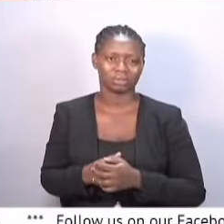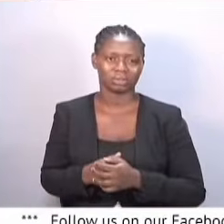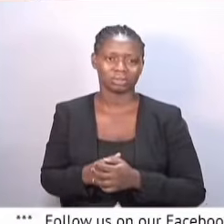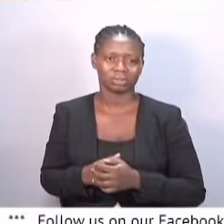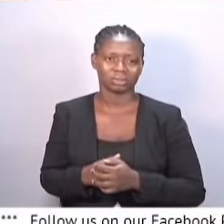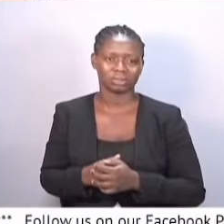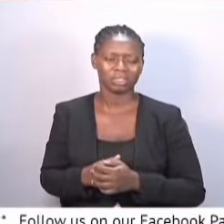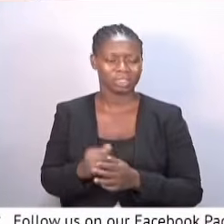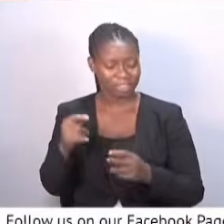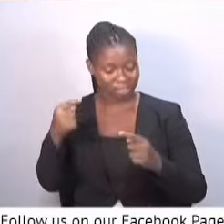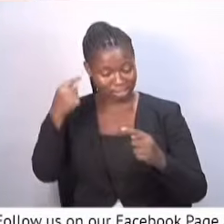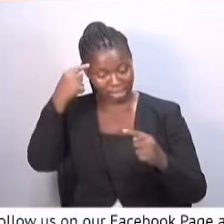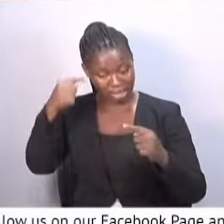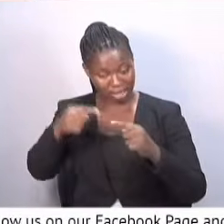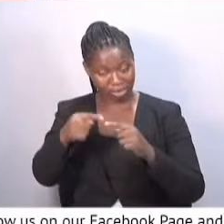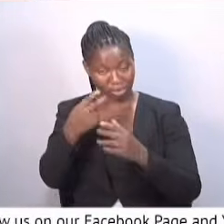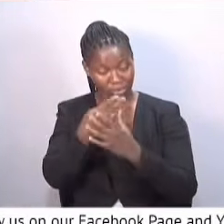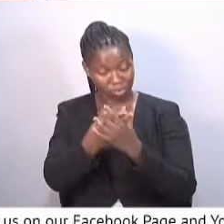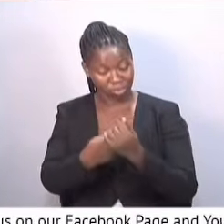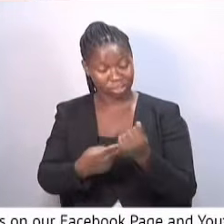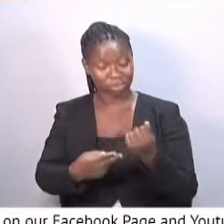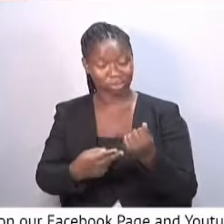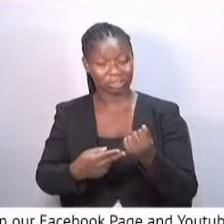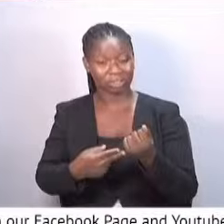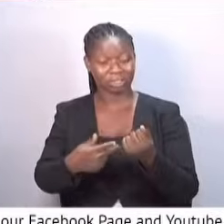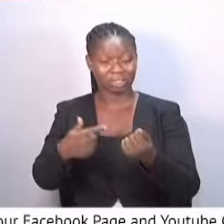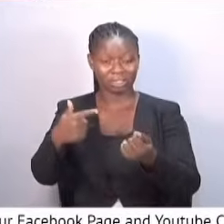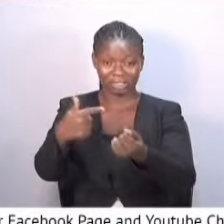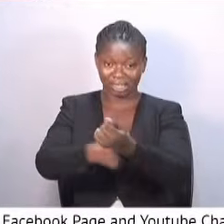a consolidated agreement between Ghana and